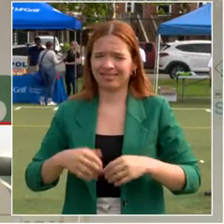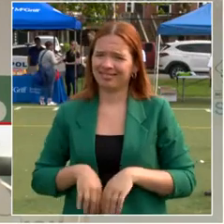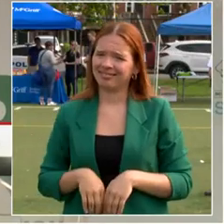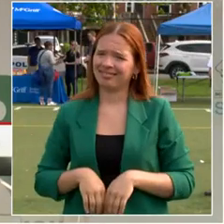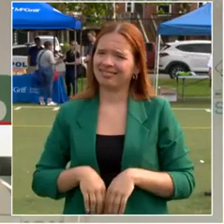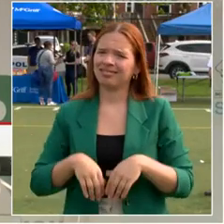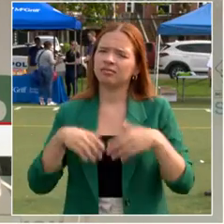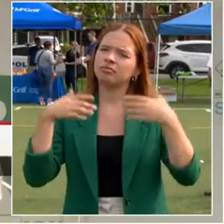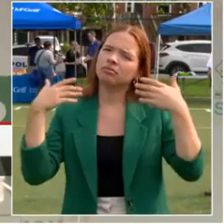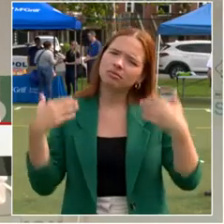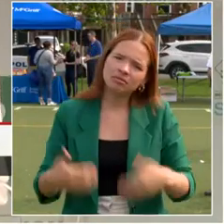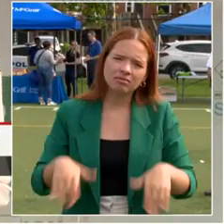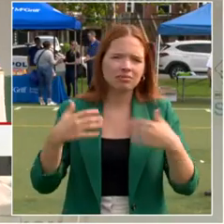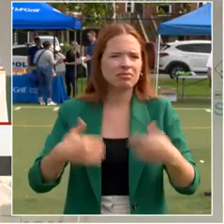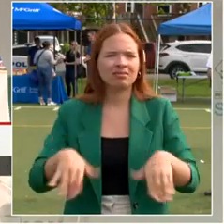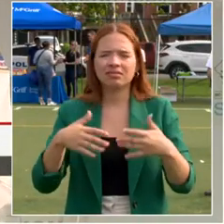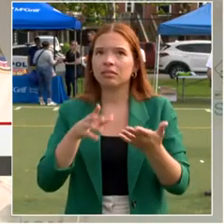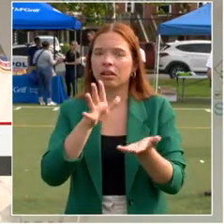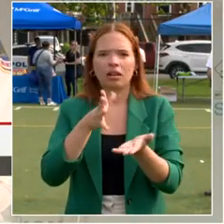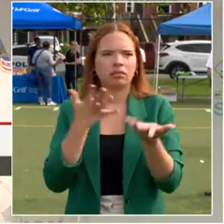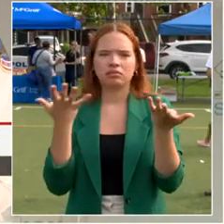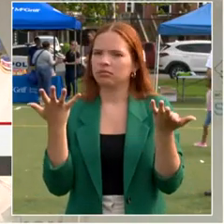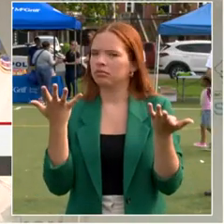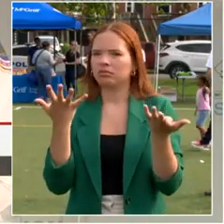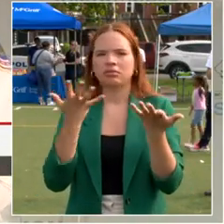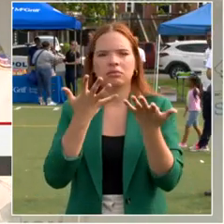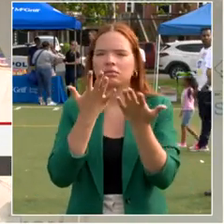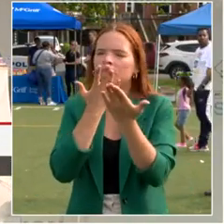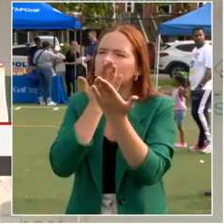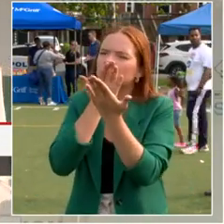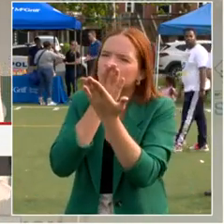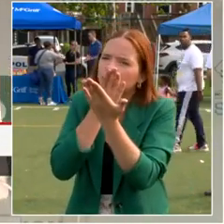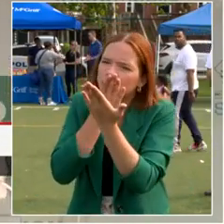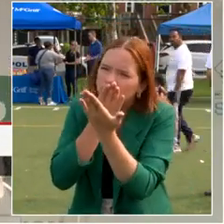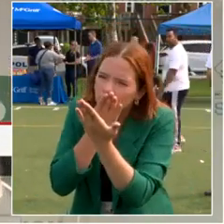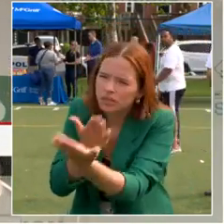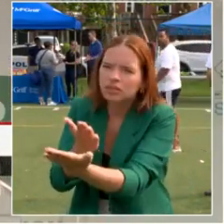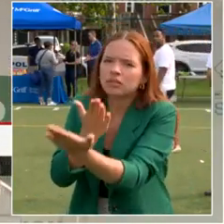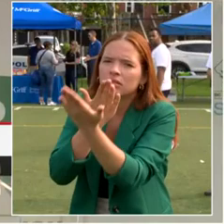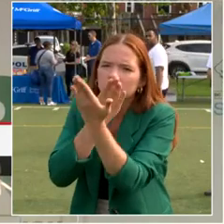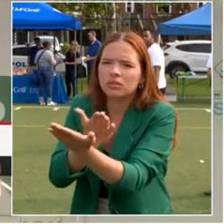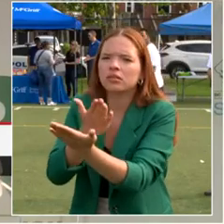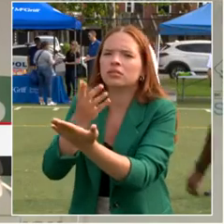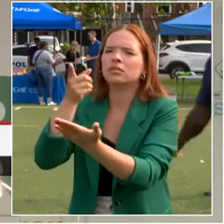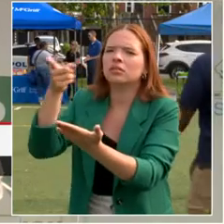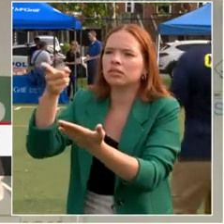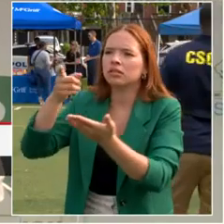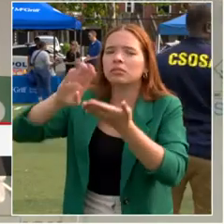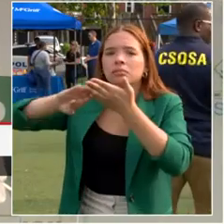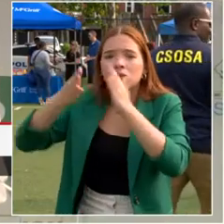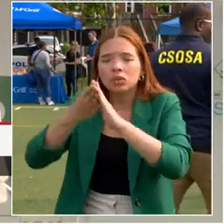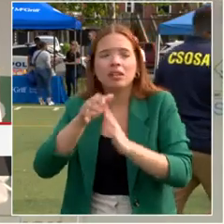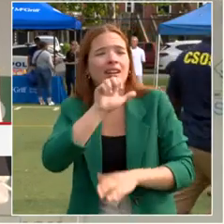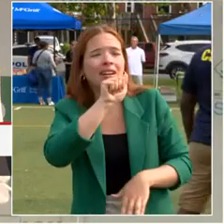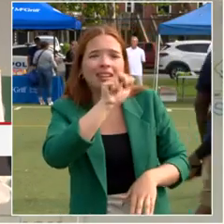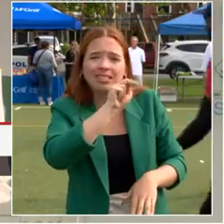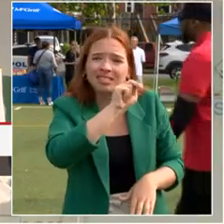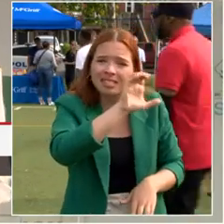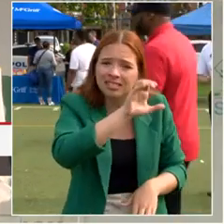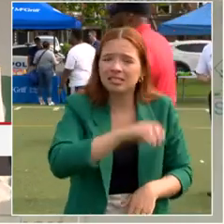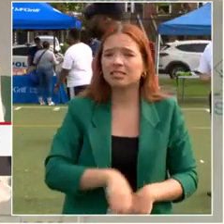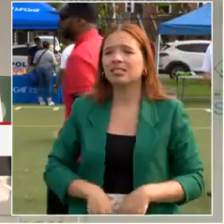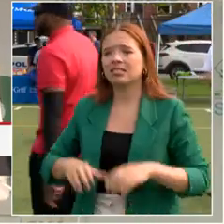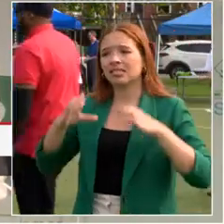community members, our advisory neighborhood commissions, citizens advisory councils, community partners, our